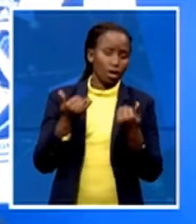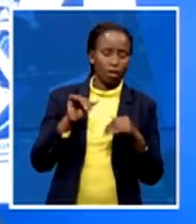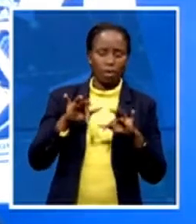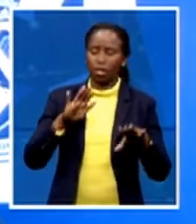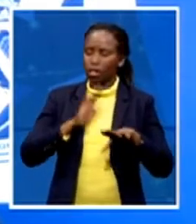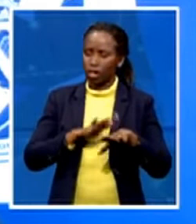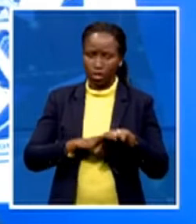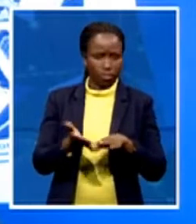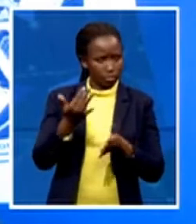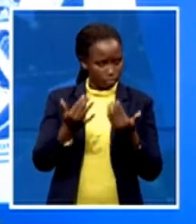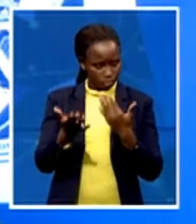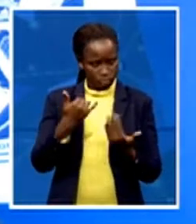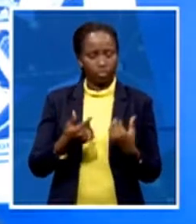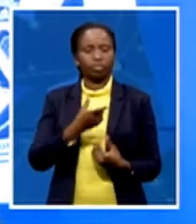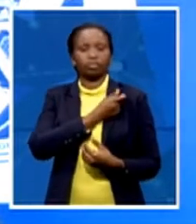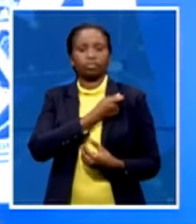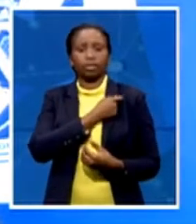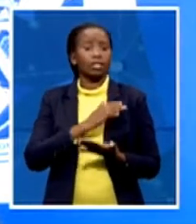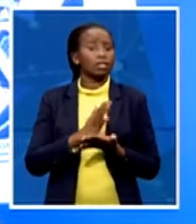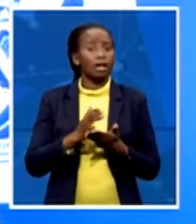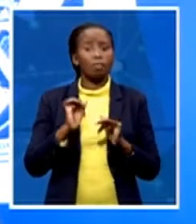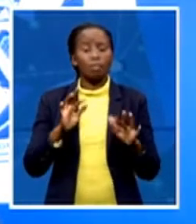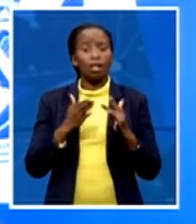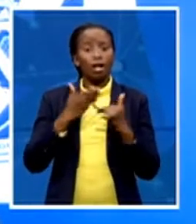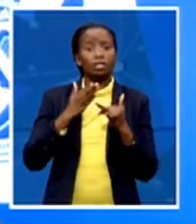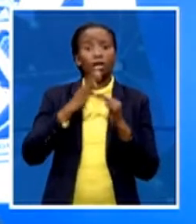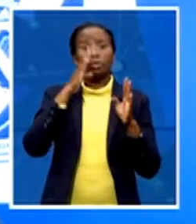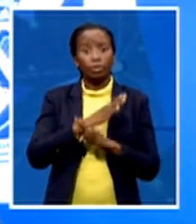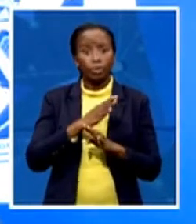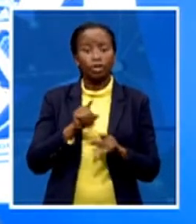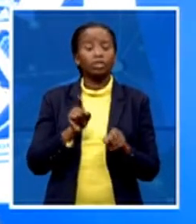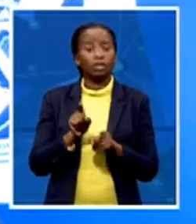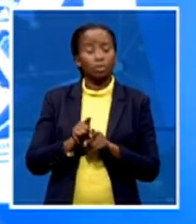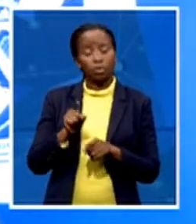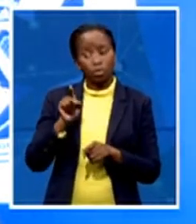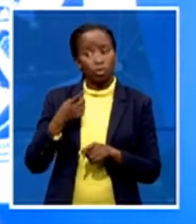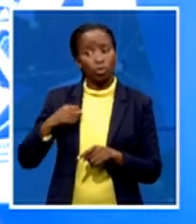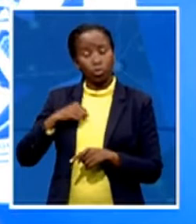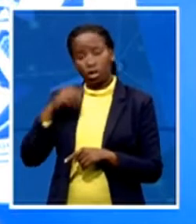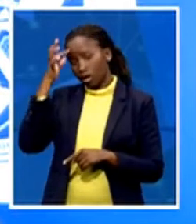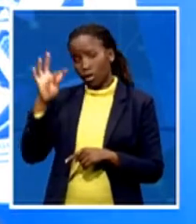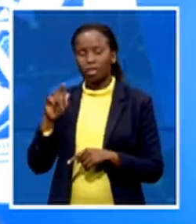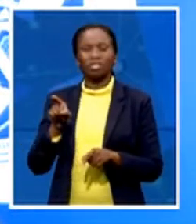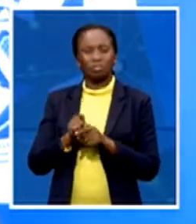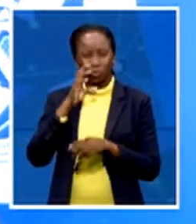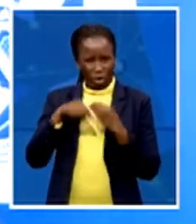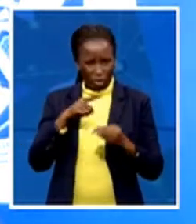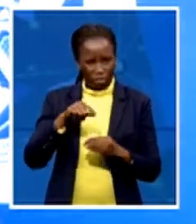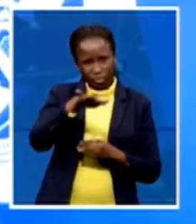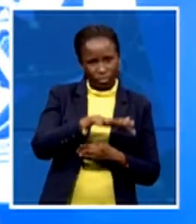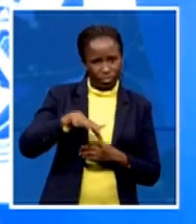access, as government, not only as a Department of Health, because I'm talking about the areas where you need to work with the communities, with